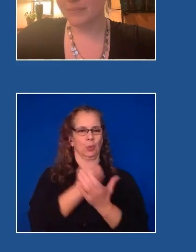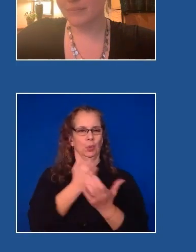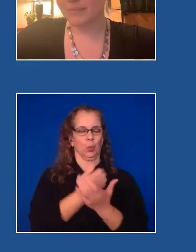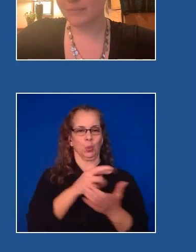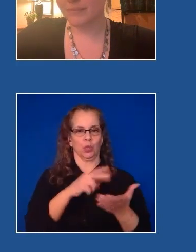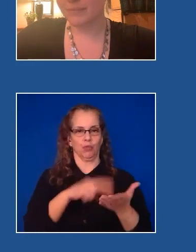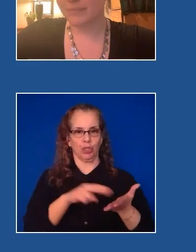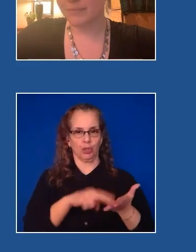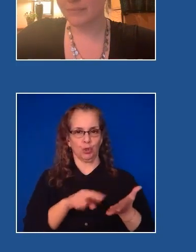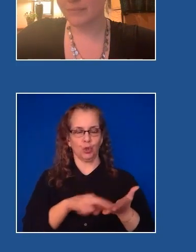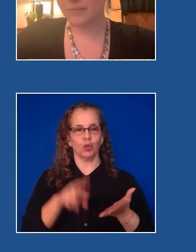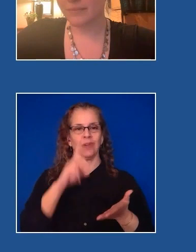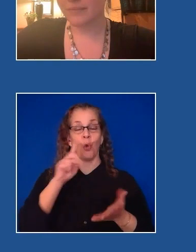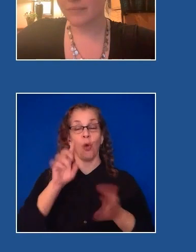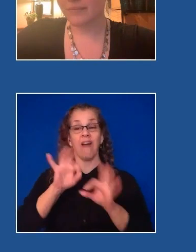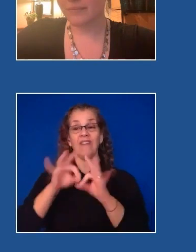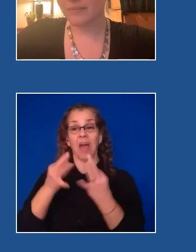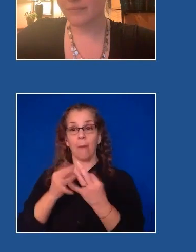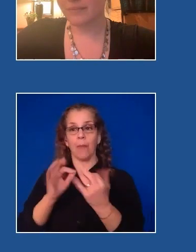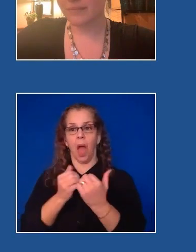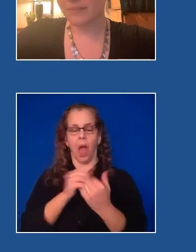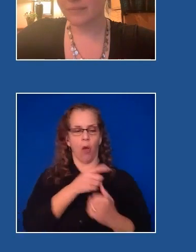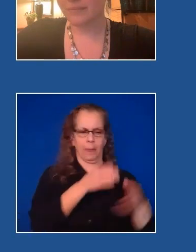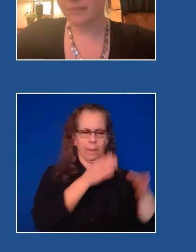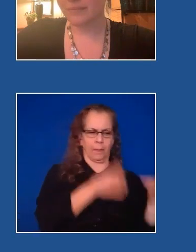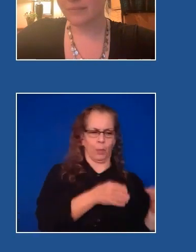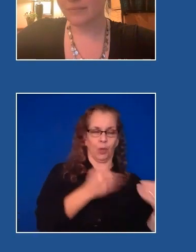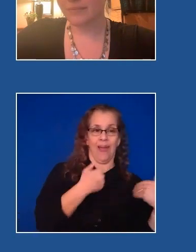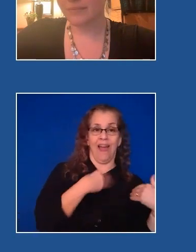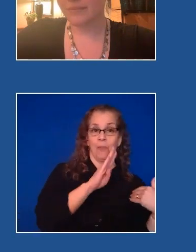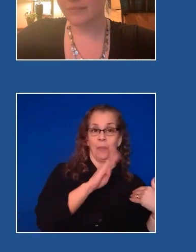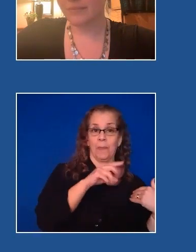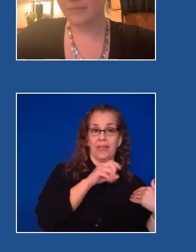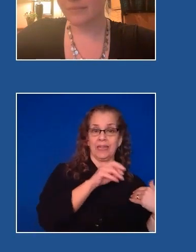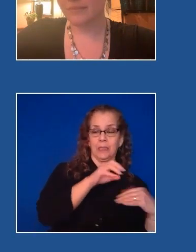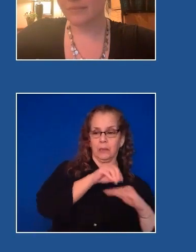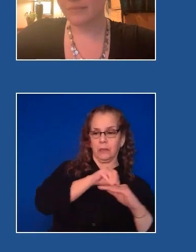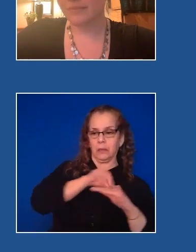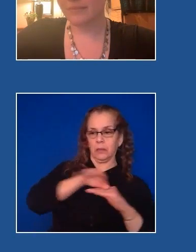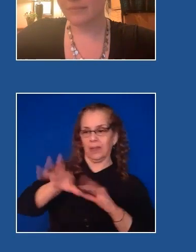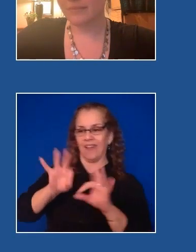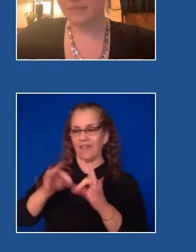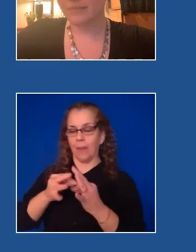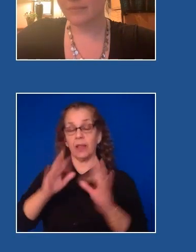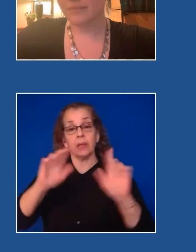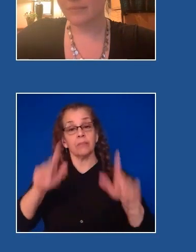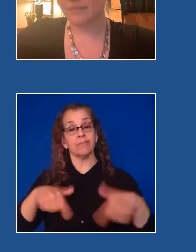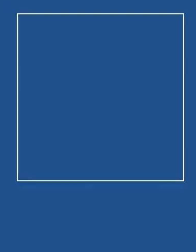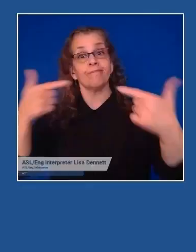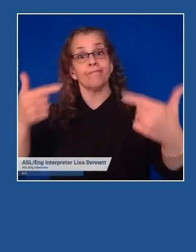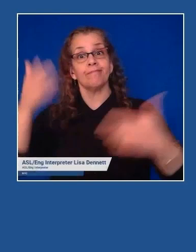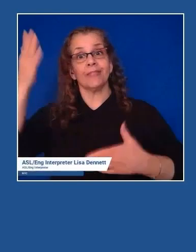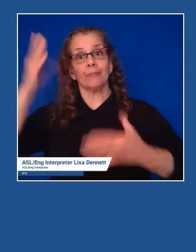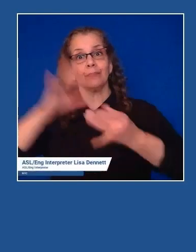BPD might be affected by their loved ones' behaviors. This year's keynote speaker, Dr. Alan Frizzetti.